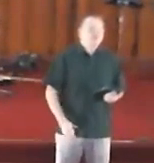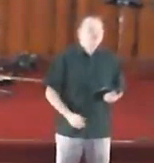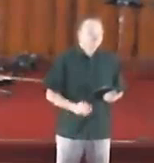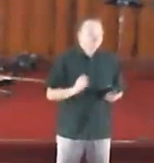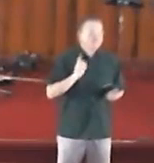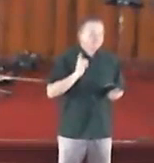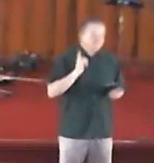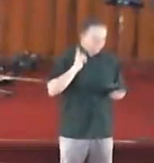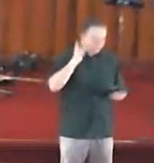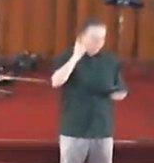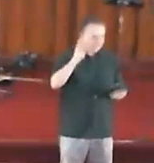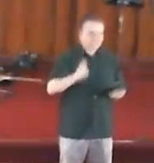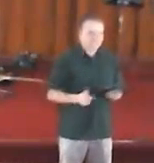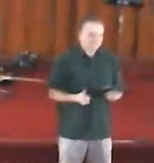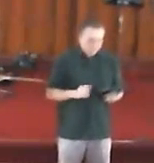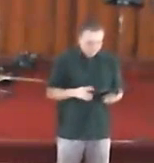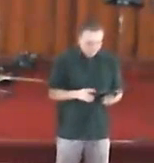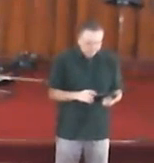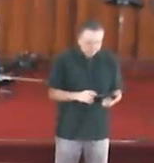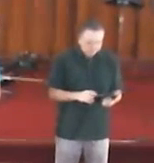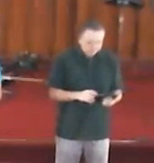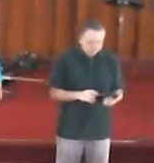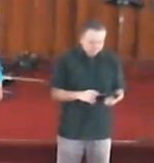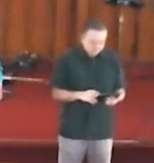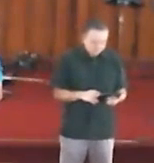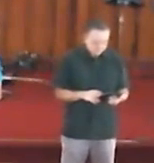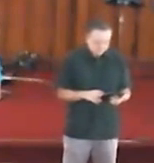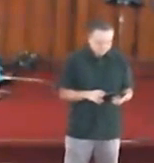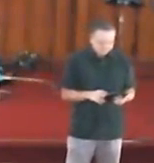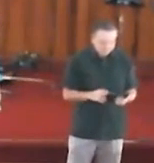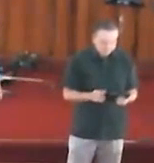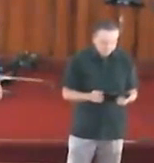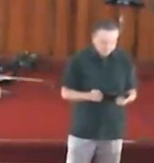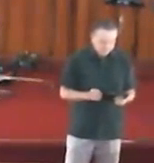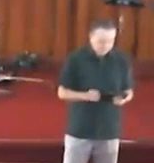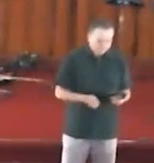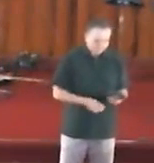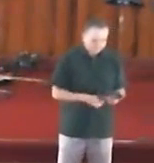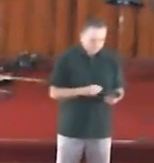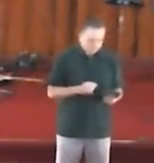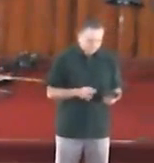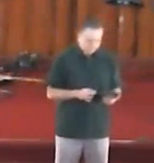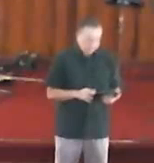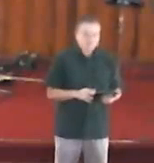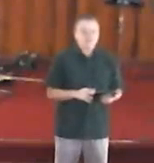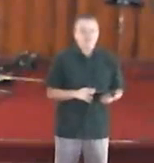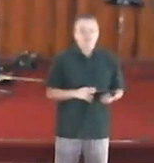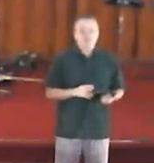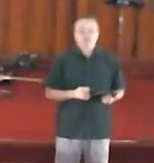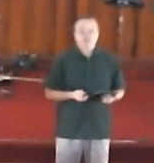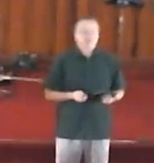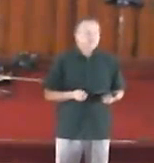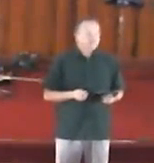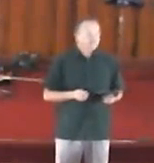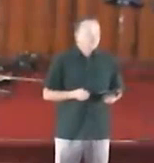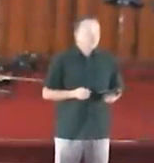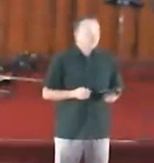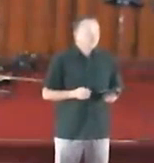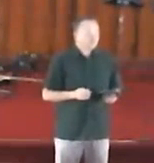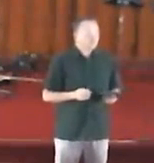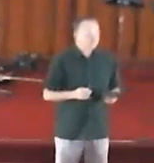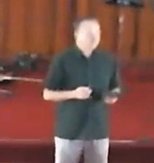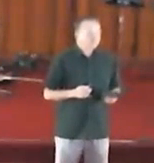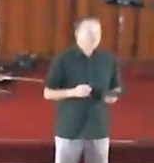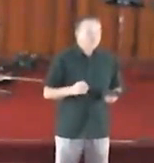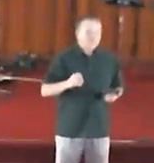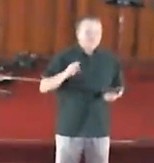de limpieza y de parecernos más a Jesús. And the Holy Spirit deeply transforms us and cleanses us so we can be more